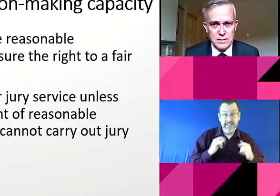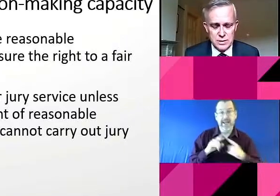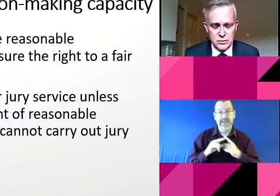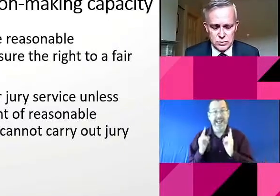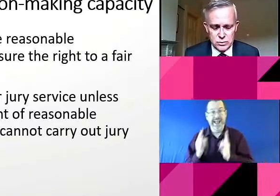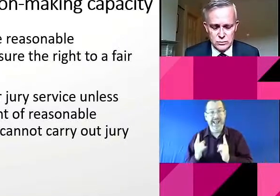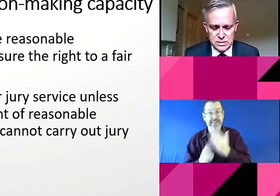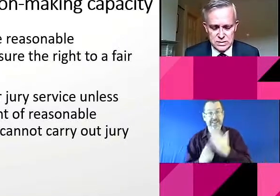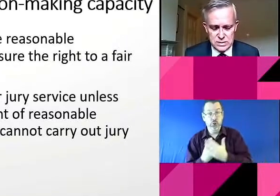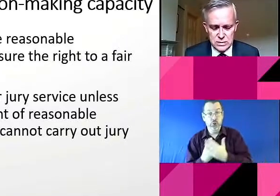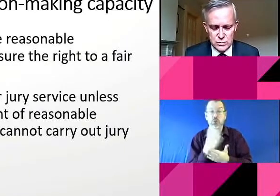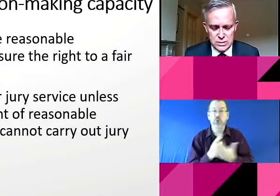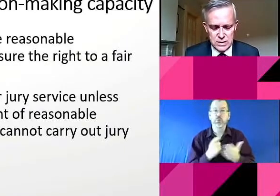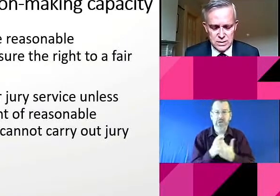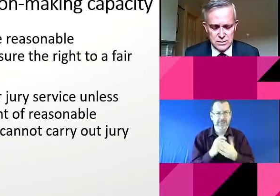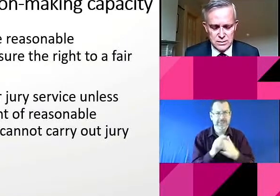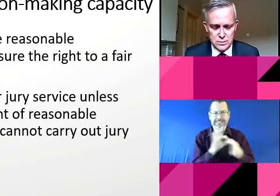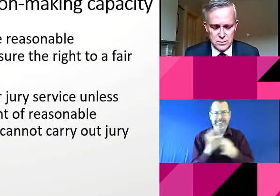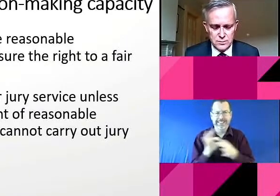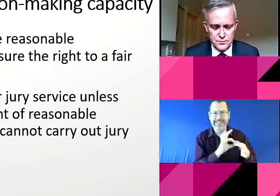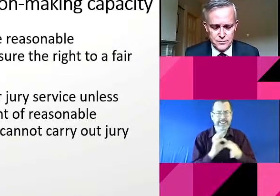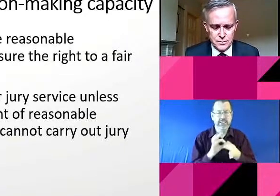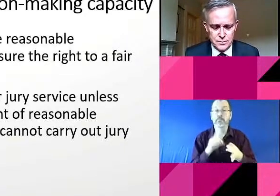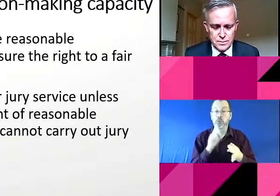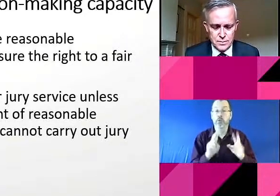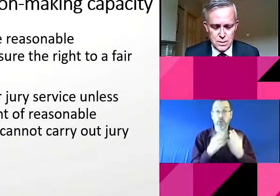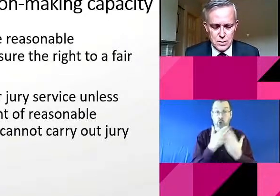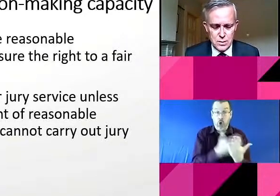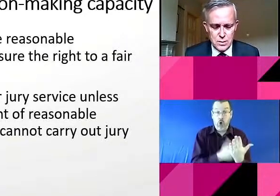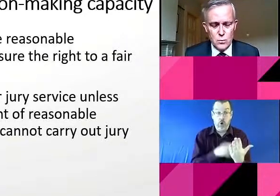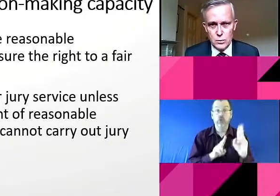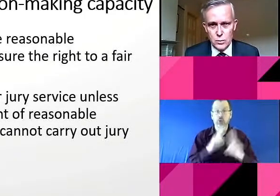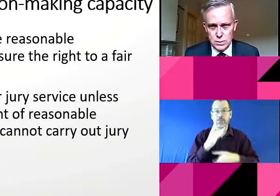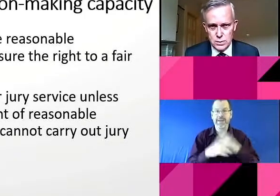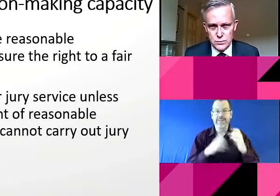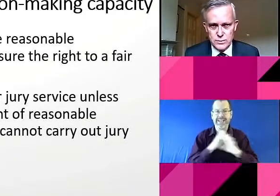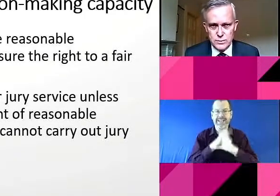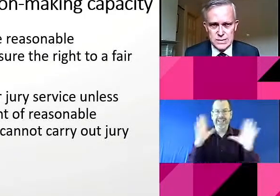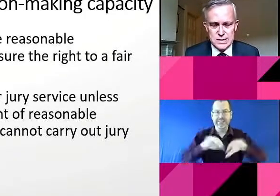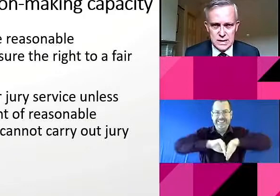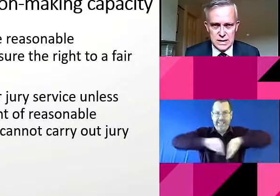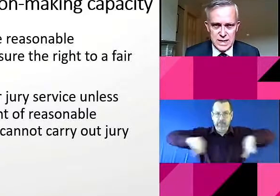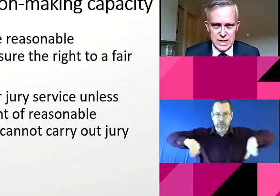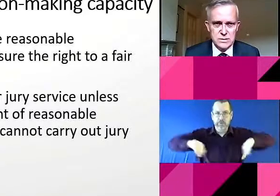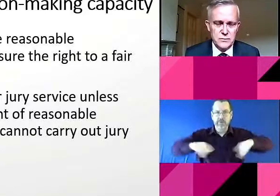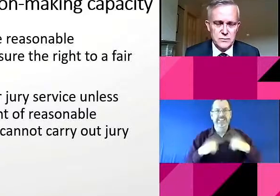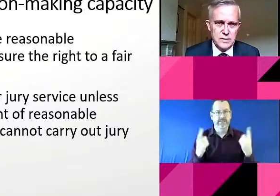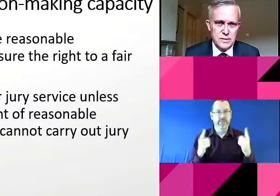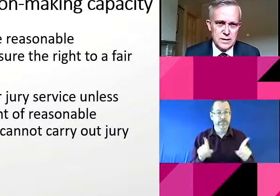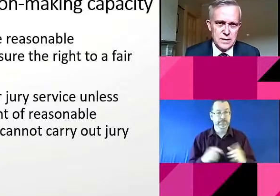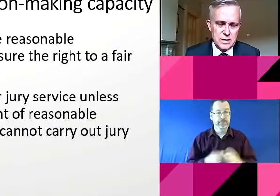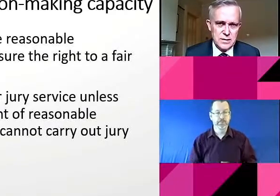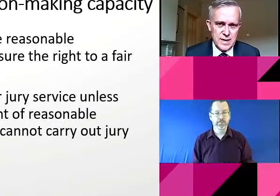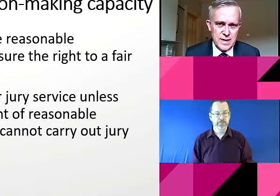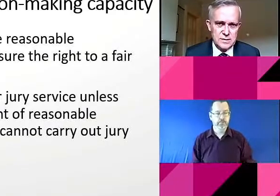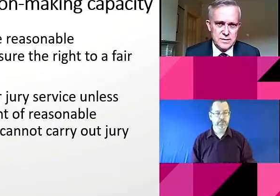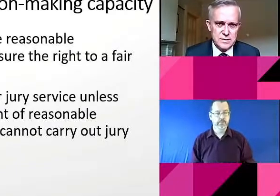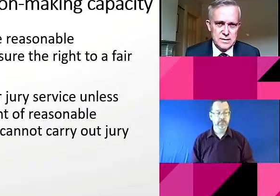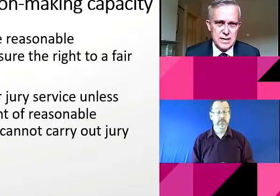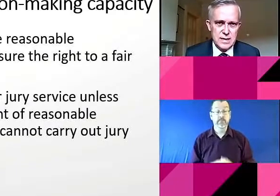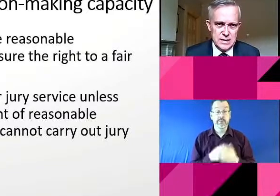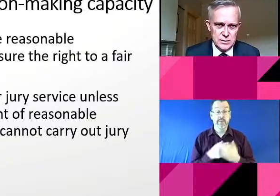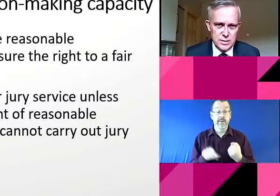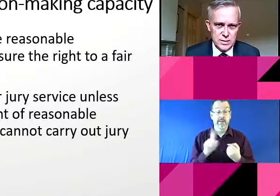overlap, that those should be distinguished in the law. We were also able to take account of the fact